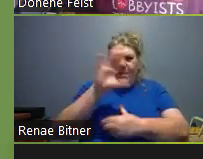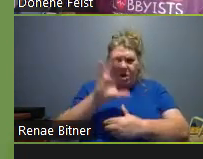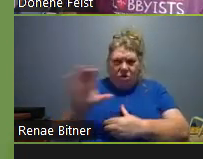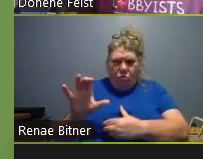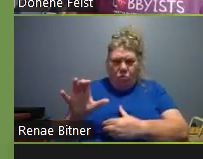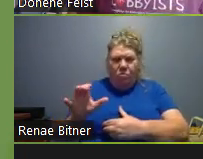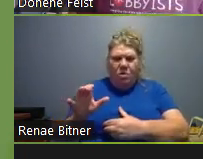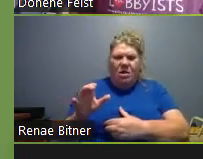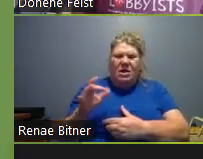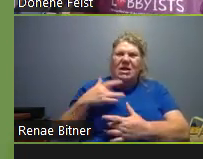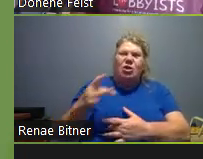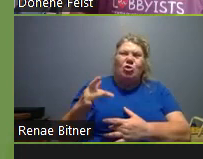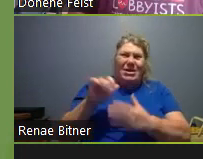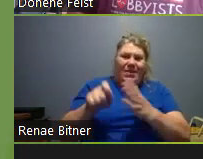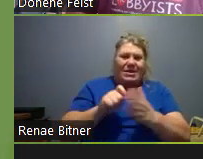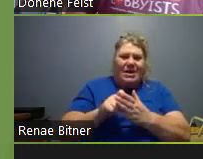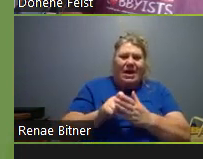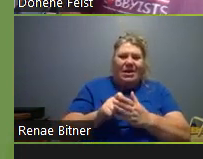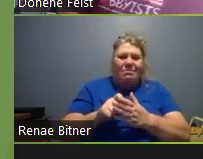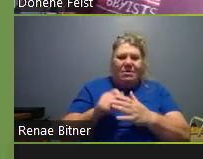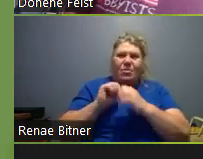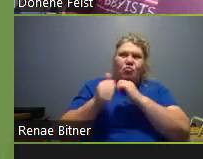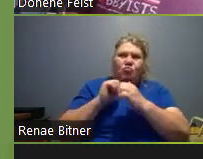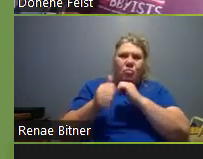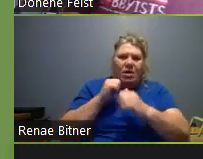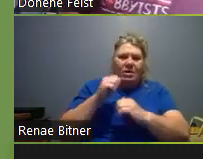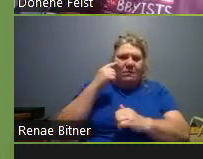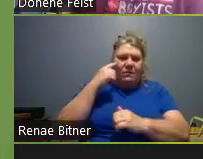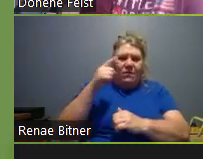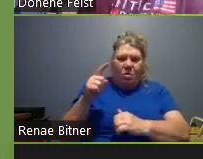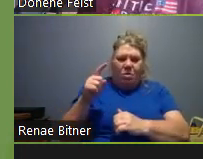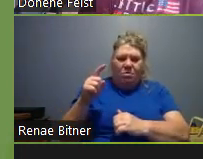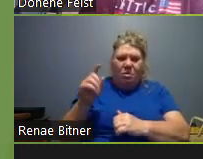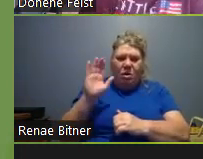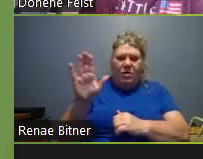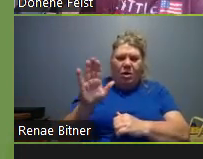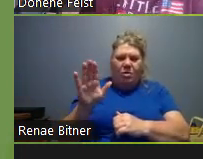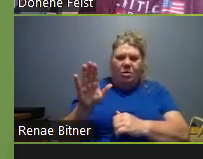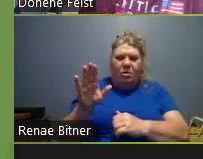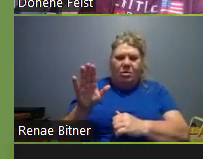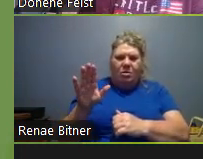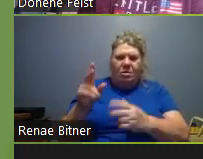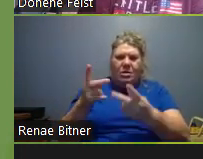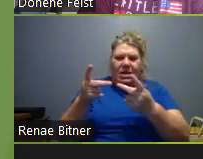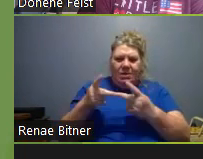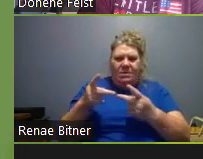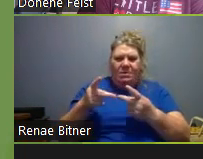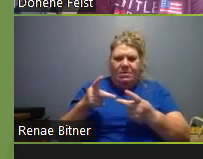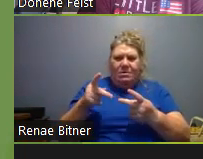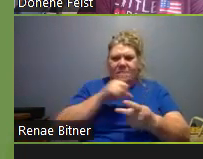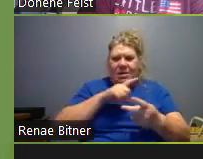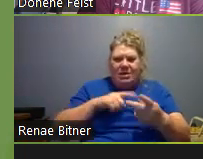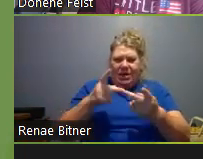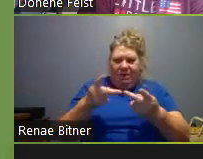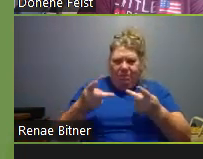because usually about that time it's campaign season. So they may be out, ouch, darn, they're out